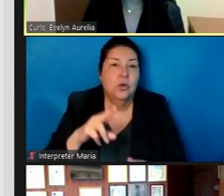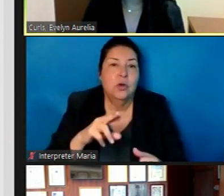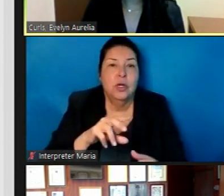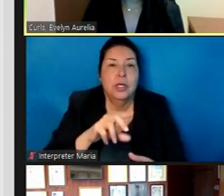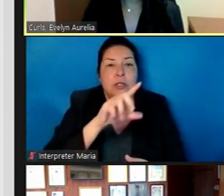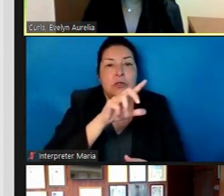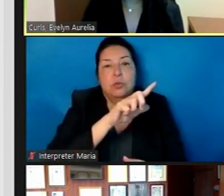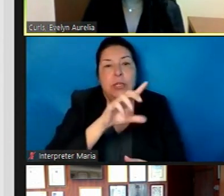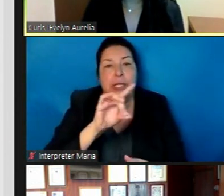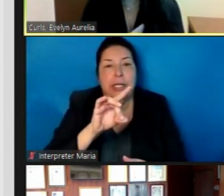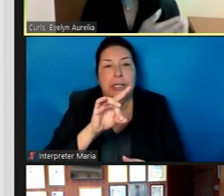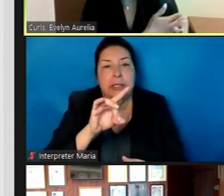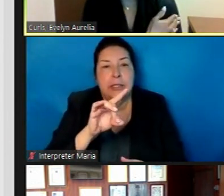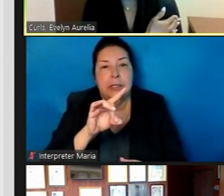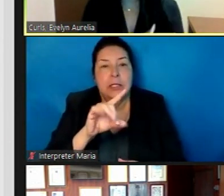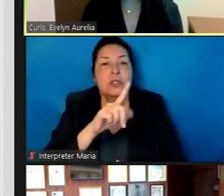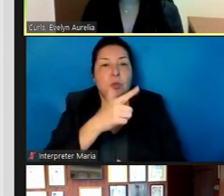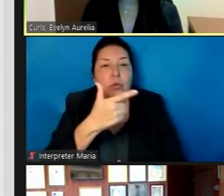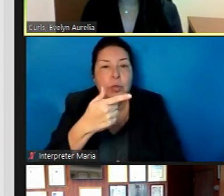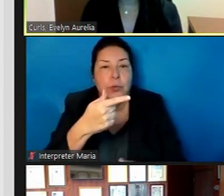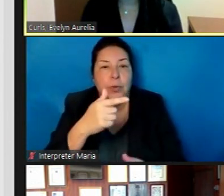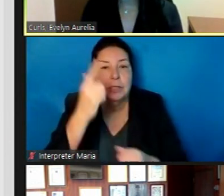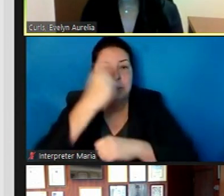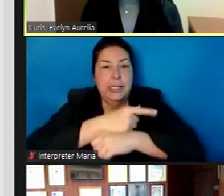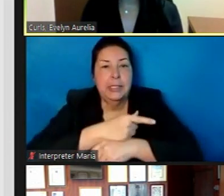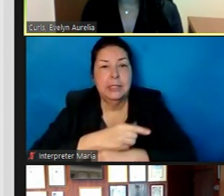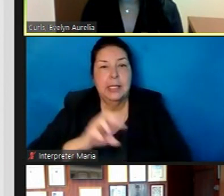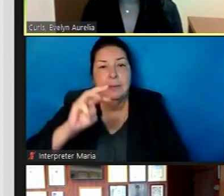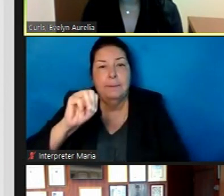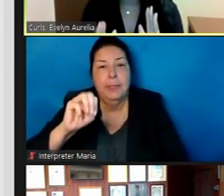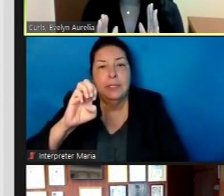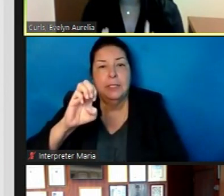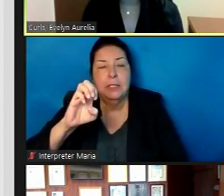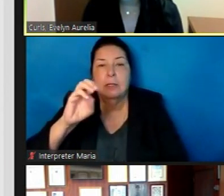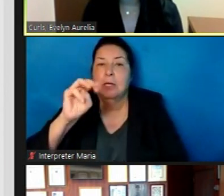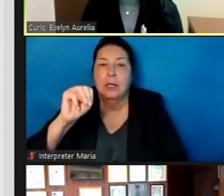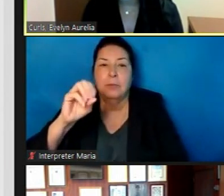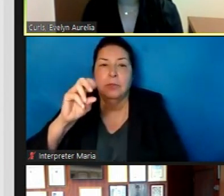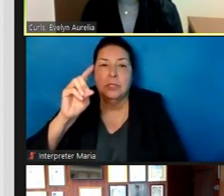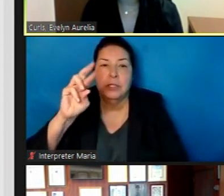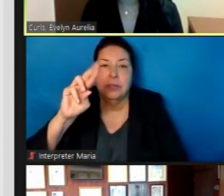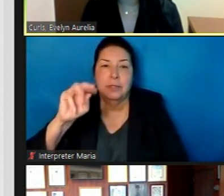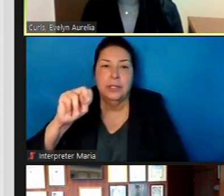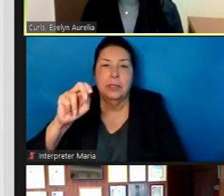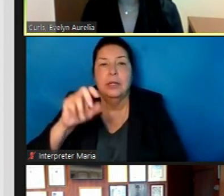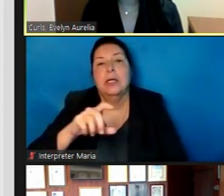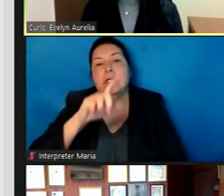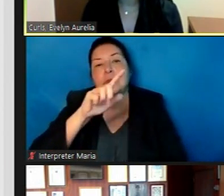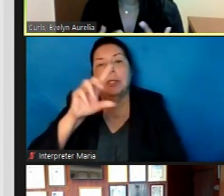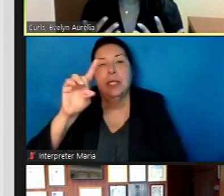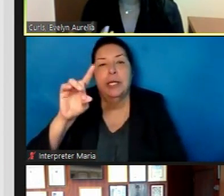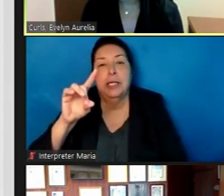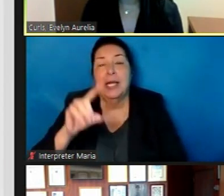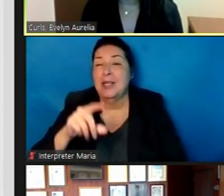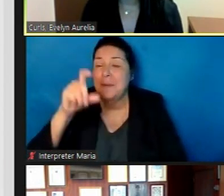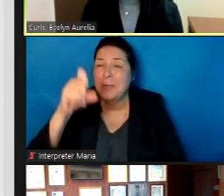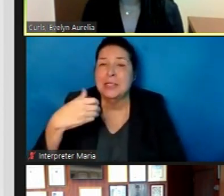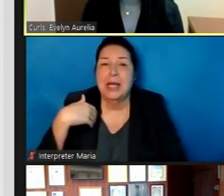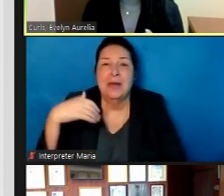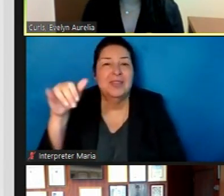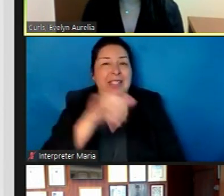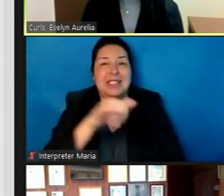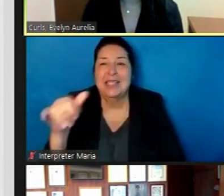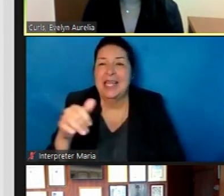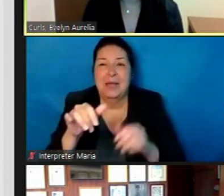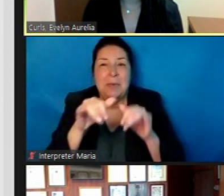first one. Both are given as an injection to the deltoid, and you have to have the same vaccine for both doses. So that's also what